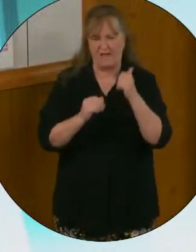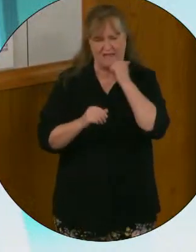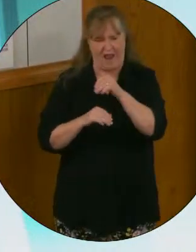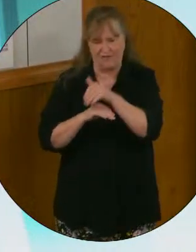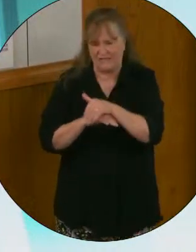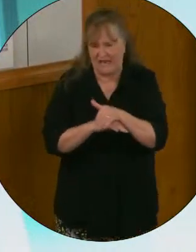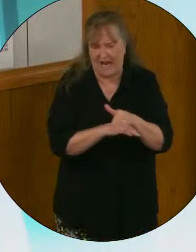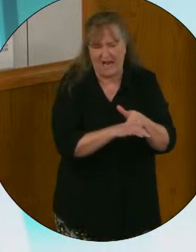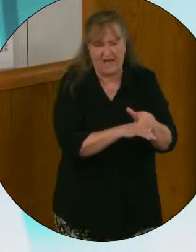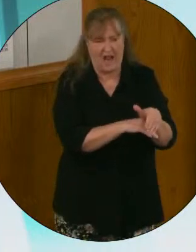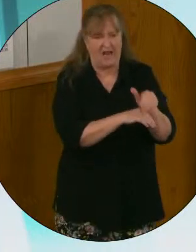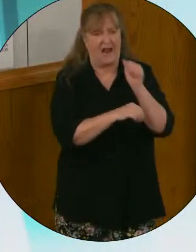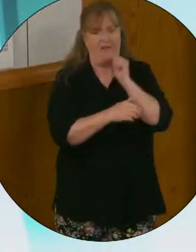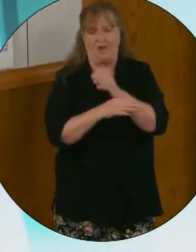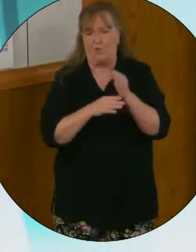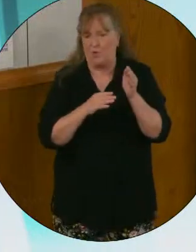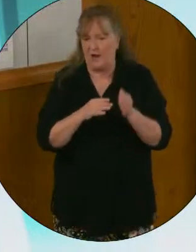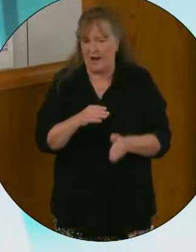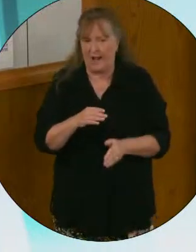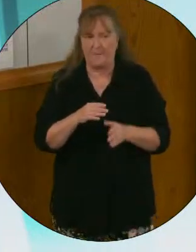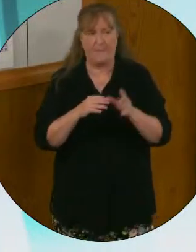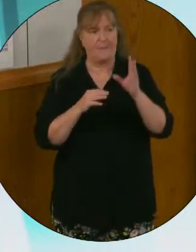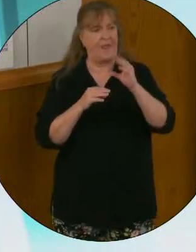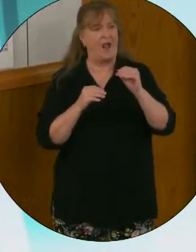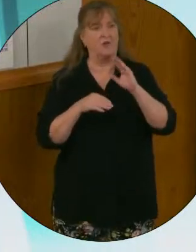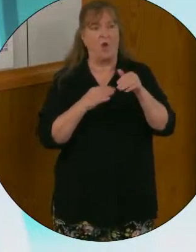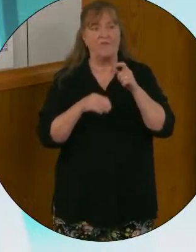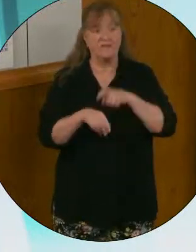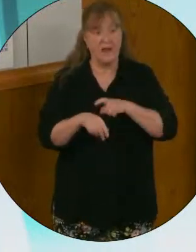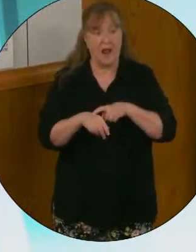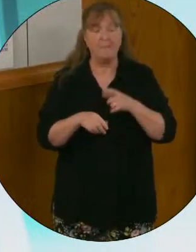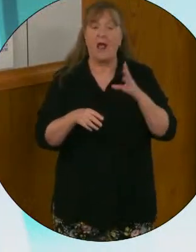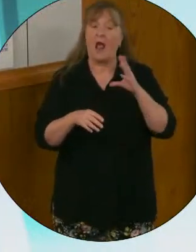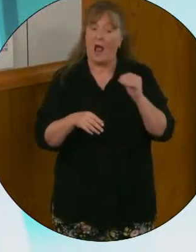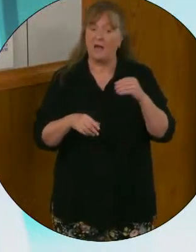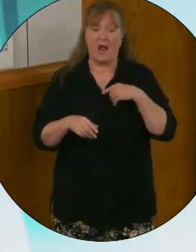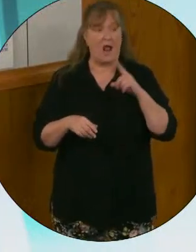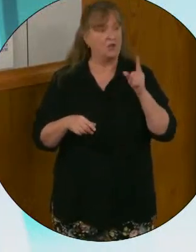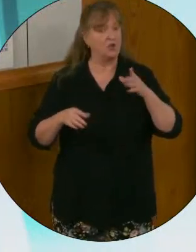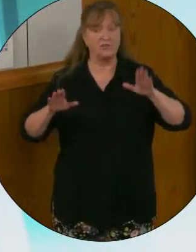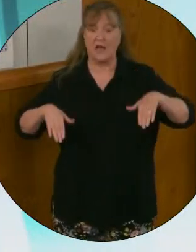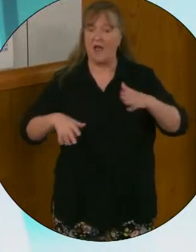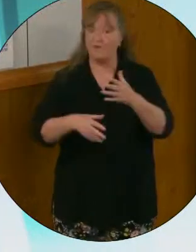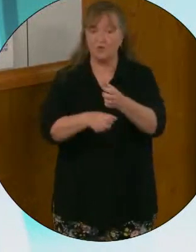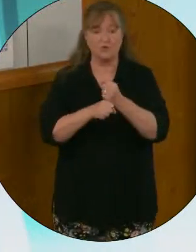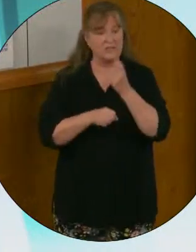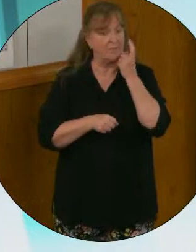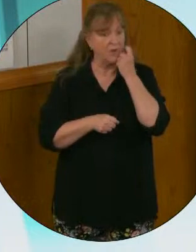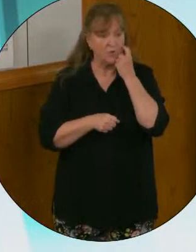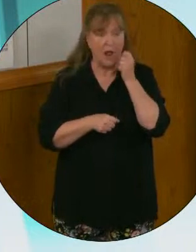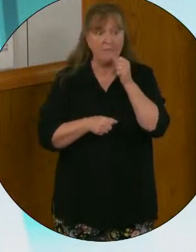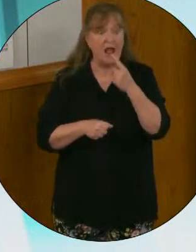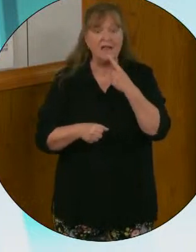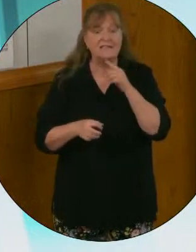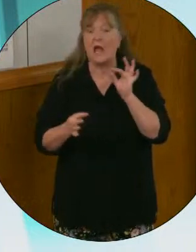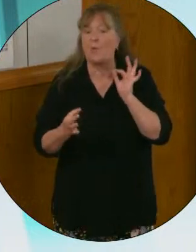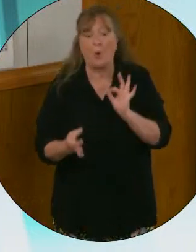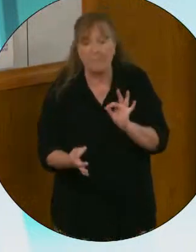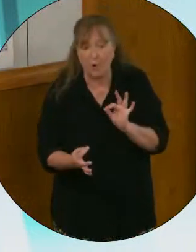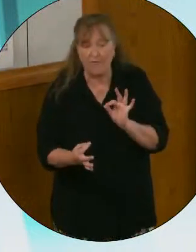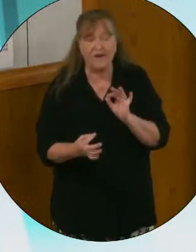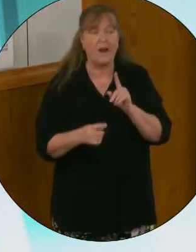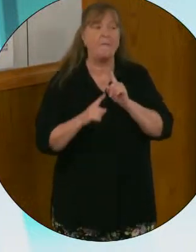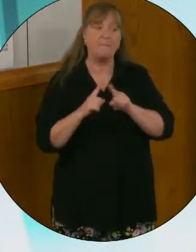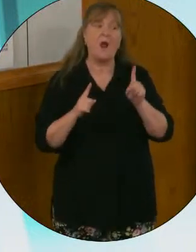and every weekend, constantly, and I also received them from you all the time. And I just haven't received them recently. And I'm not saying we're perfect, but I'm